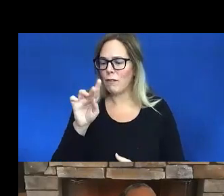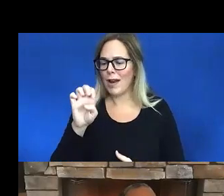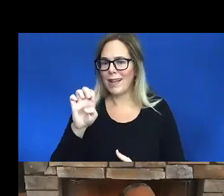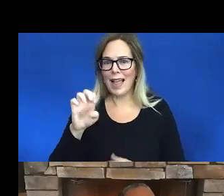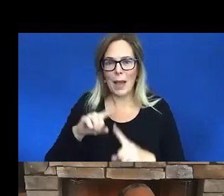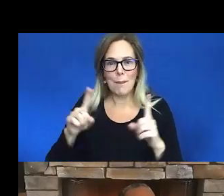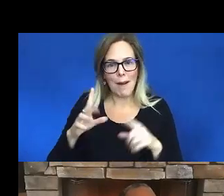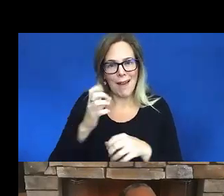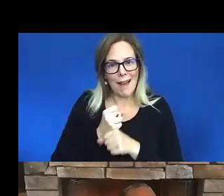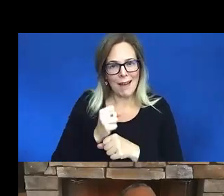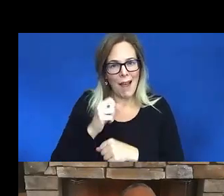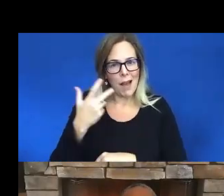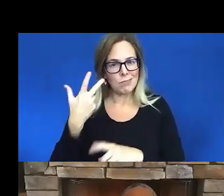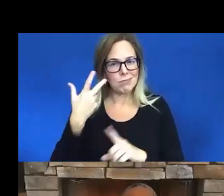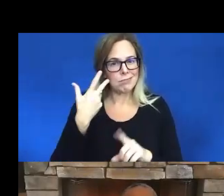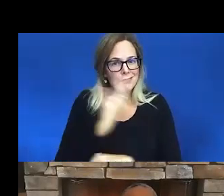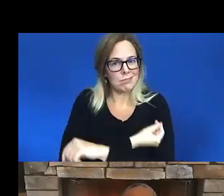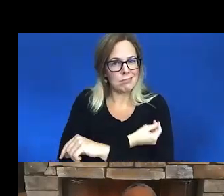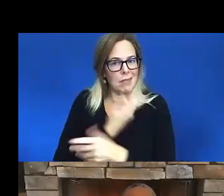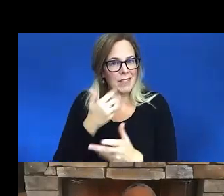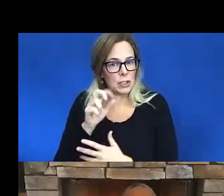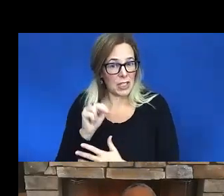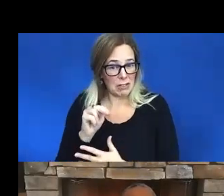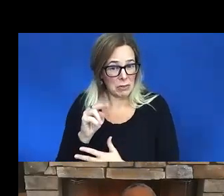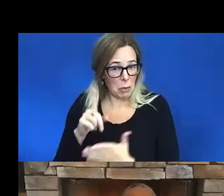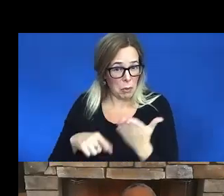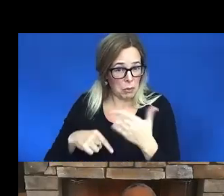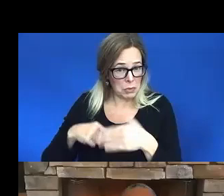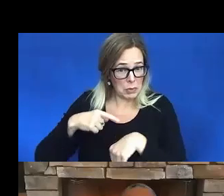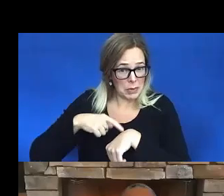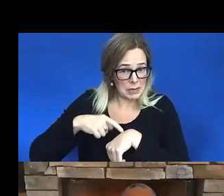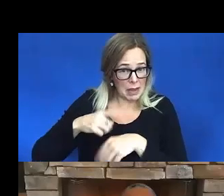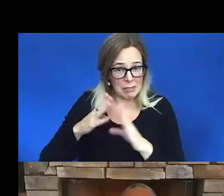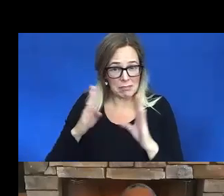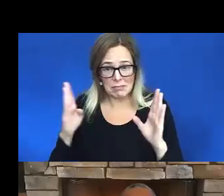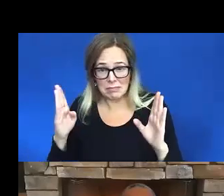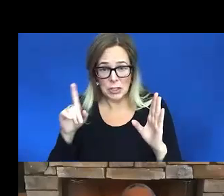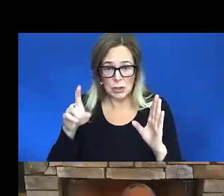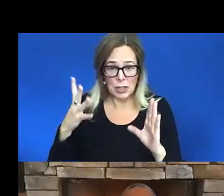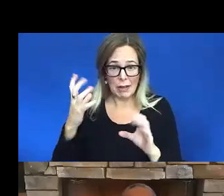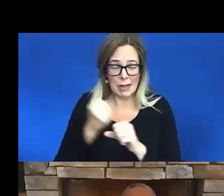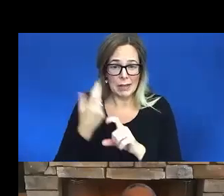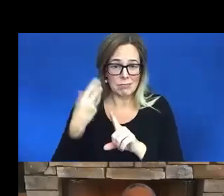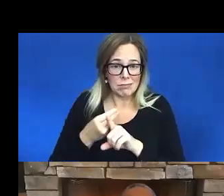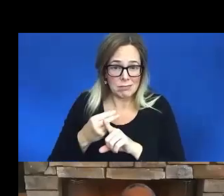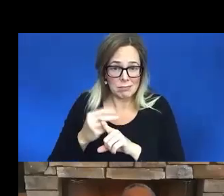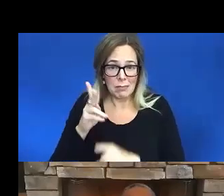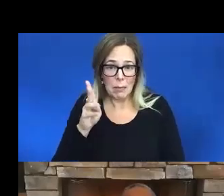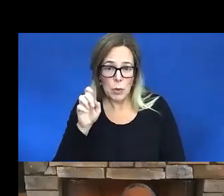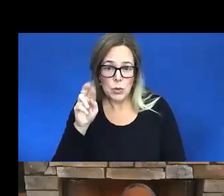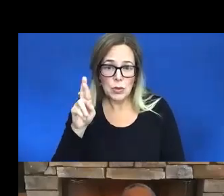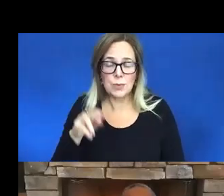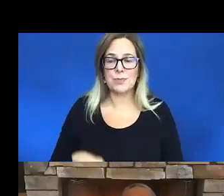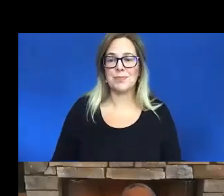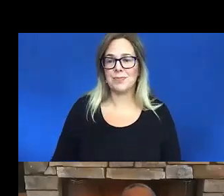booster? Yeah, so if you're not high risk or frontline,